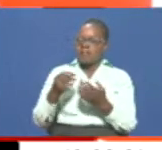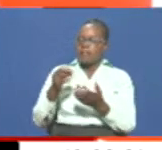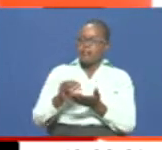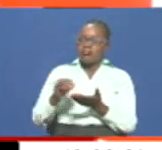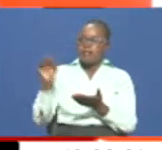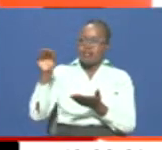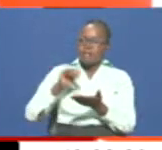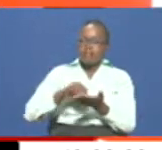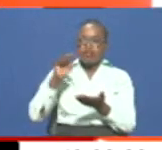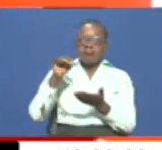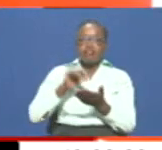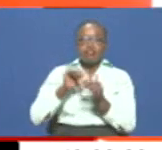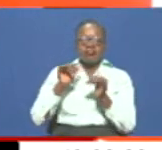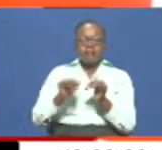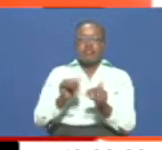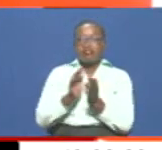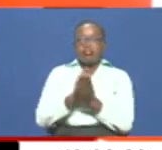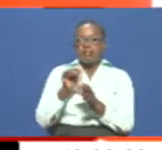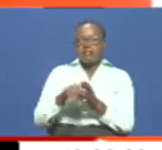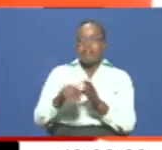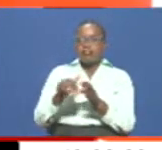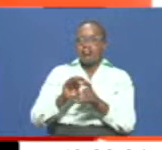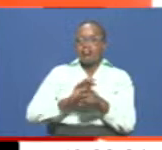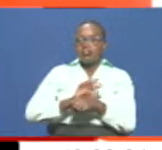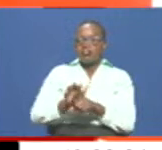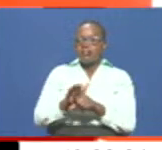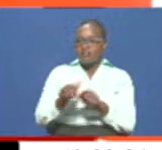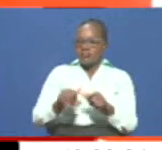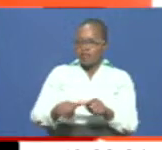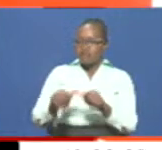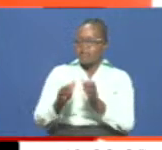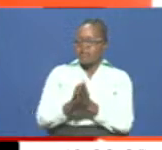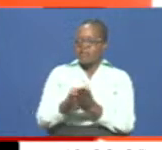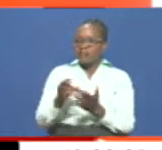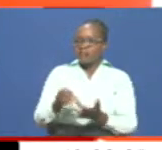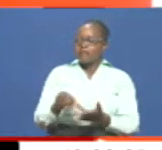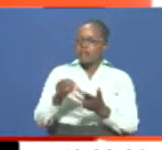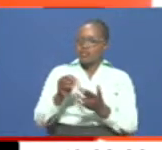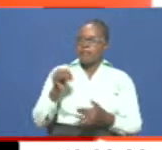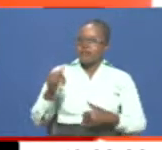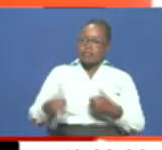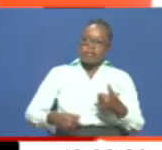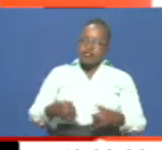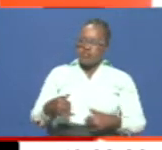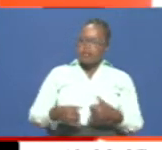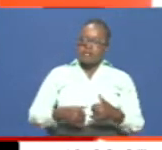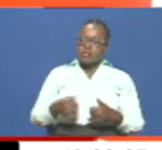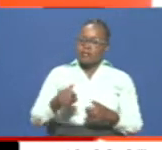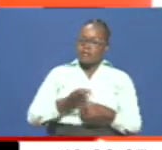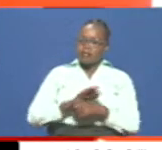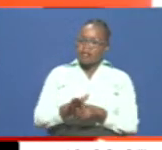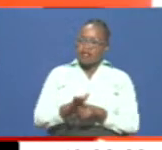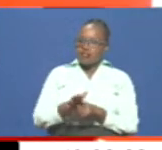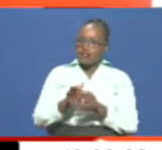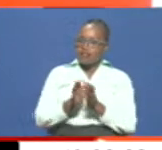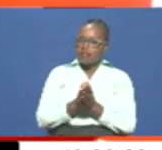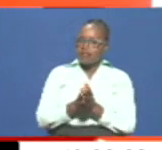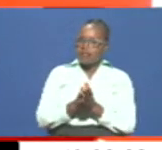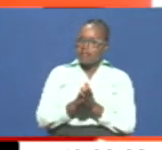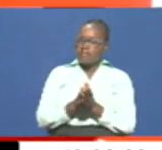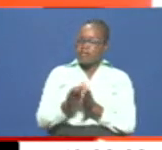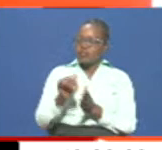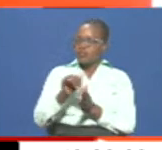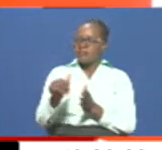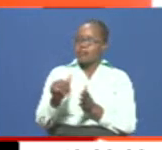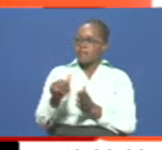this pandemic, especially most of those who have been in the entertainment industry, hospitality industry, those were vastly